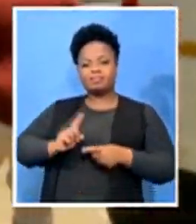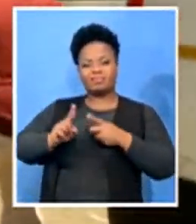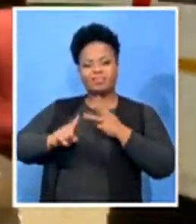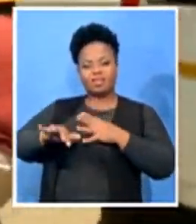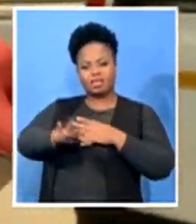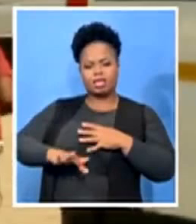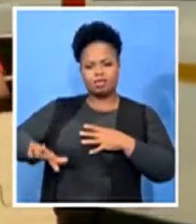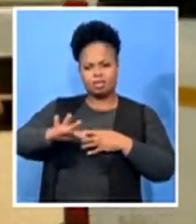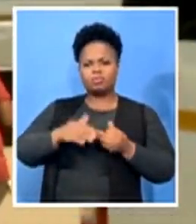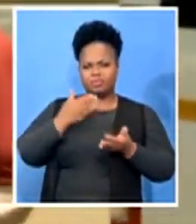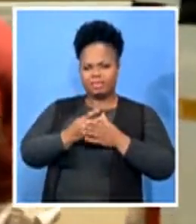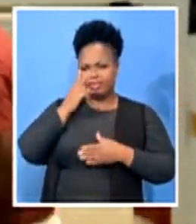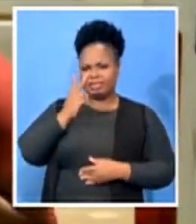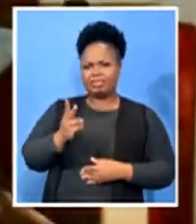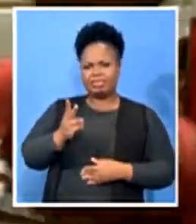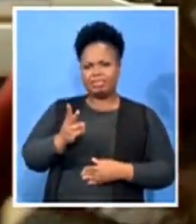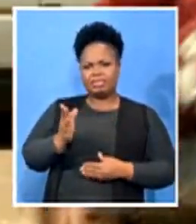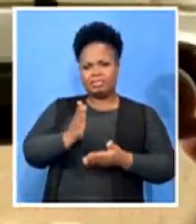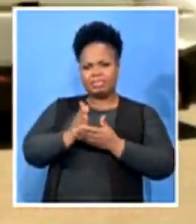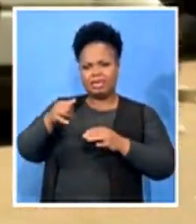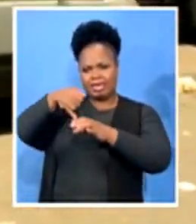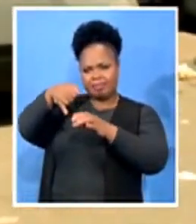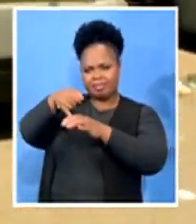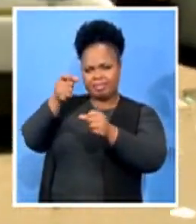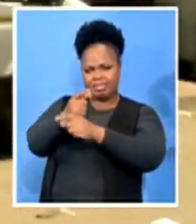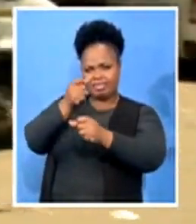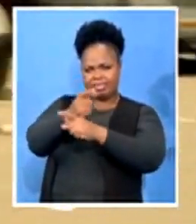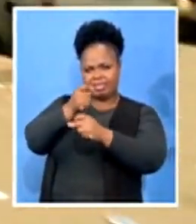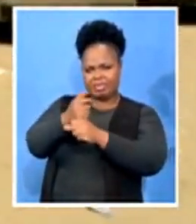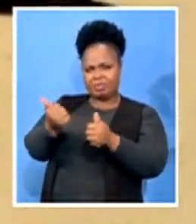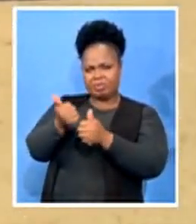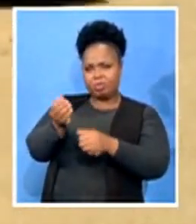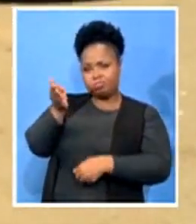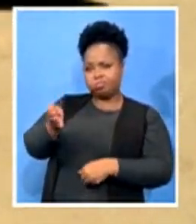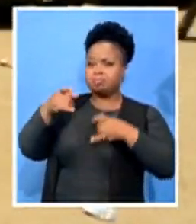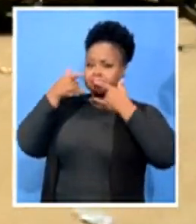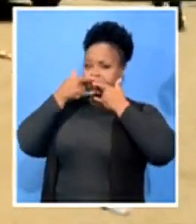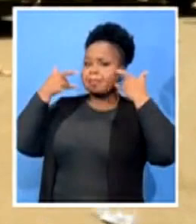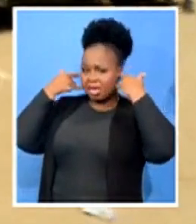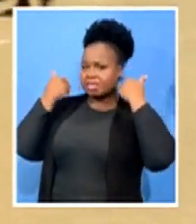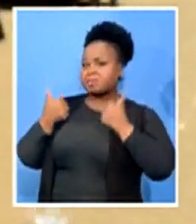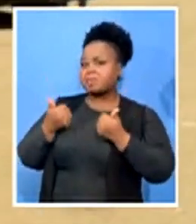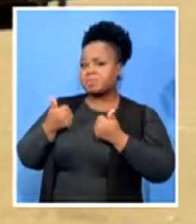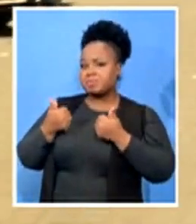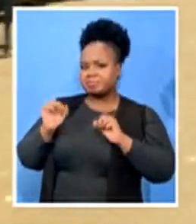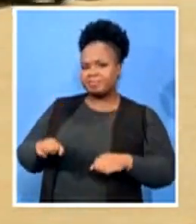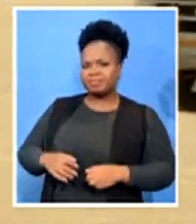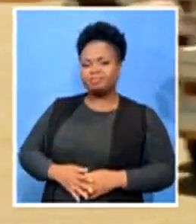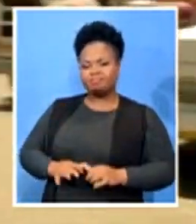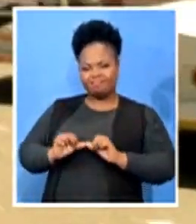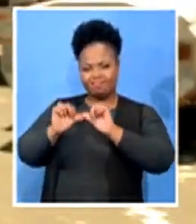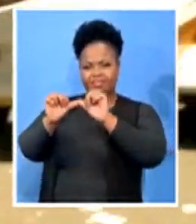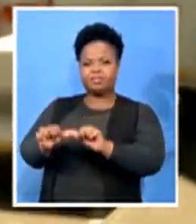inside of the taxi really wearing their mask. We continue to move around and